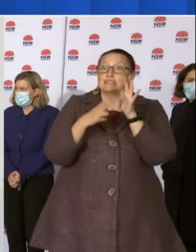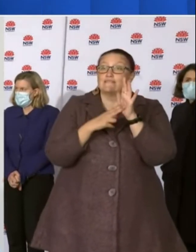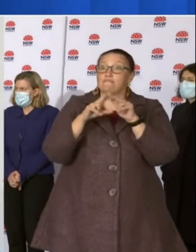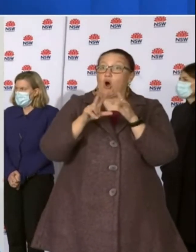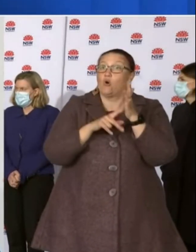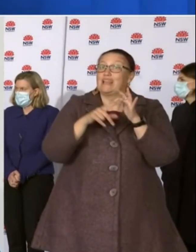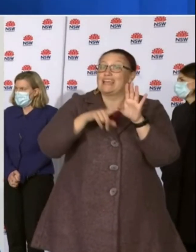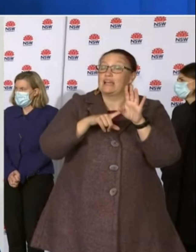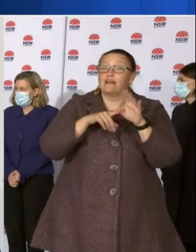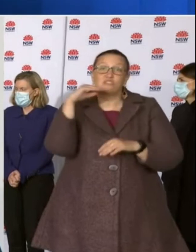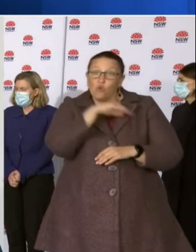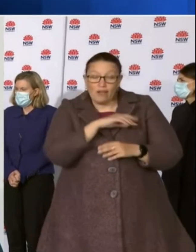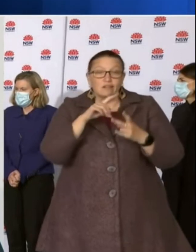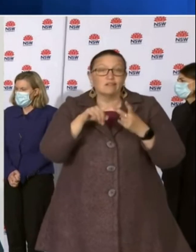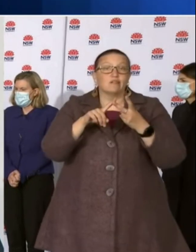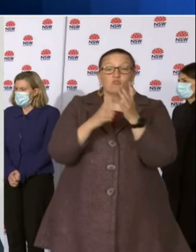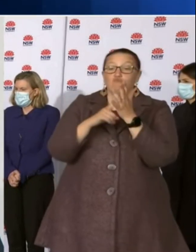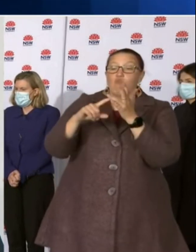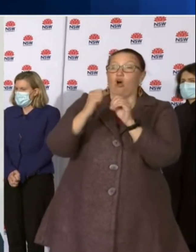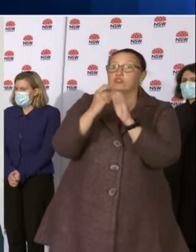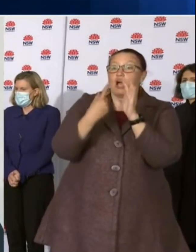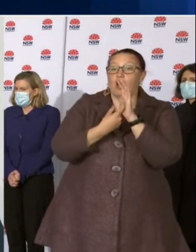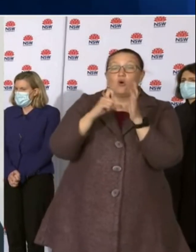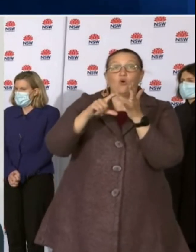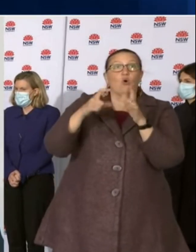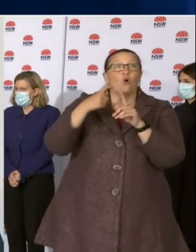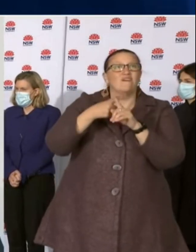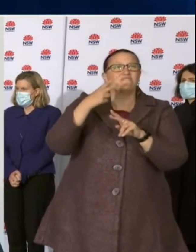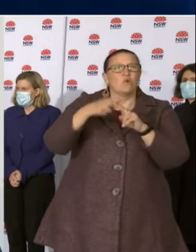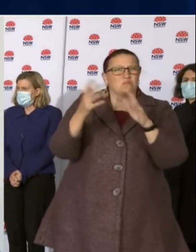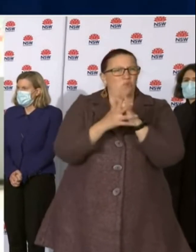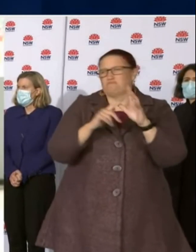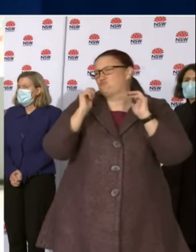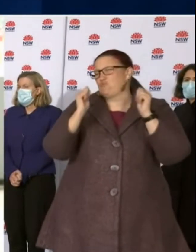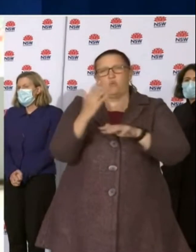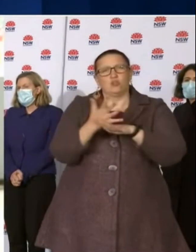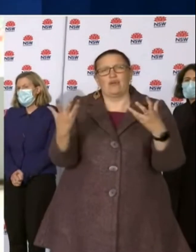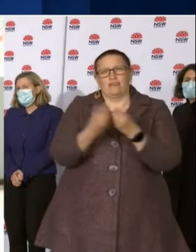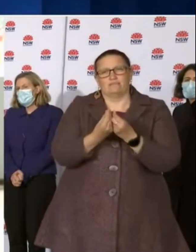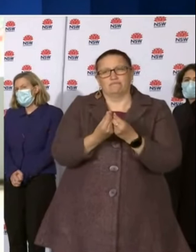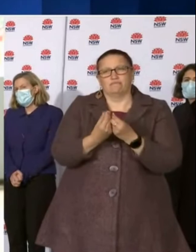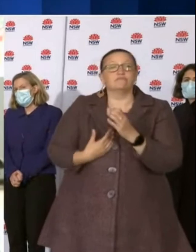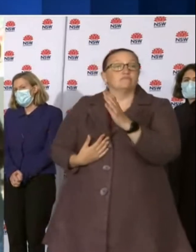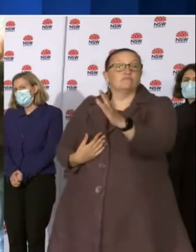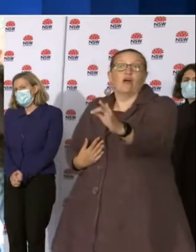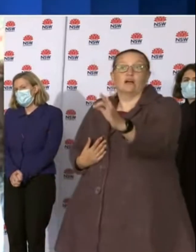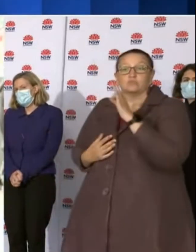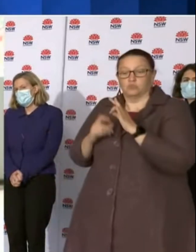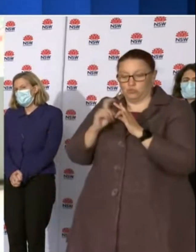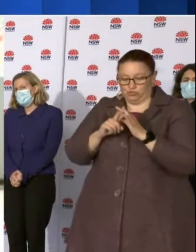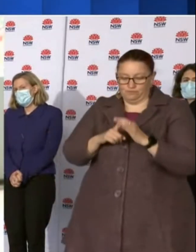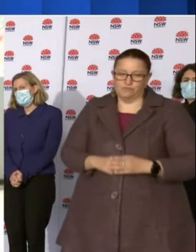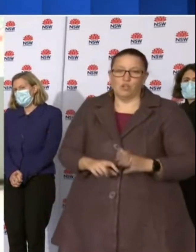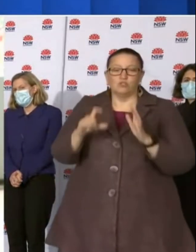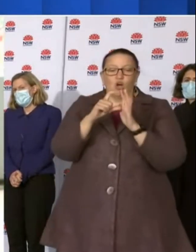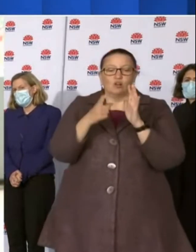They all do a great job, and we're working really well together. James. On construction, Dr. Chan said earlier that in terms of the health advice,